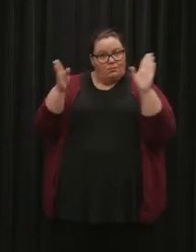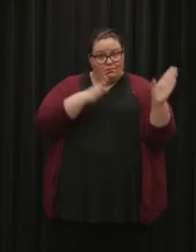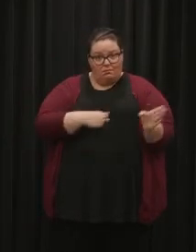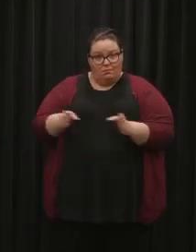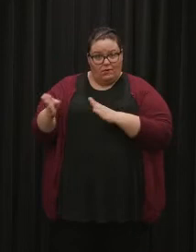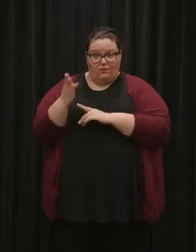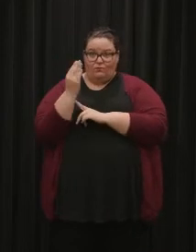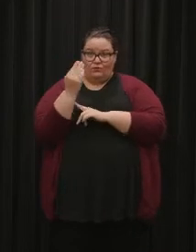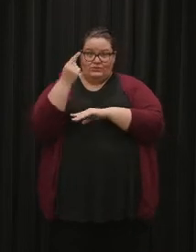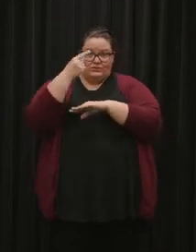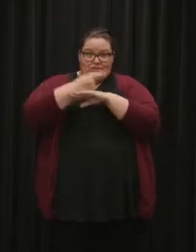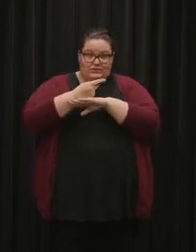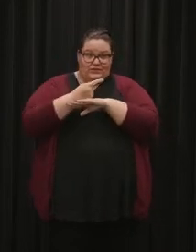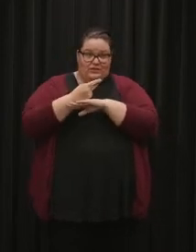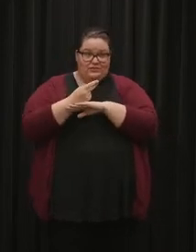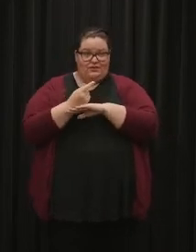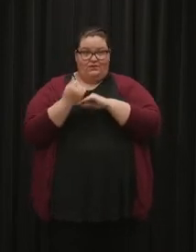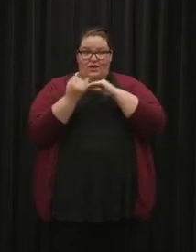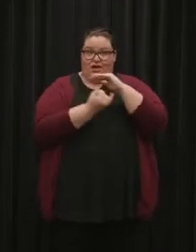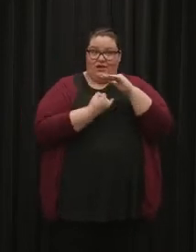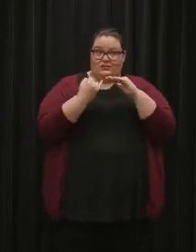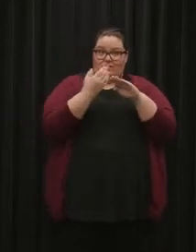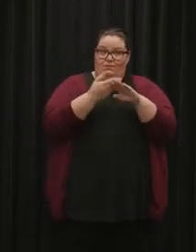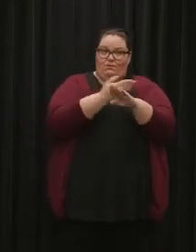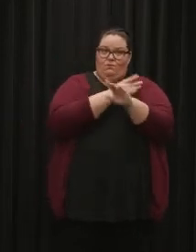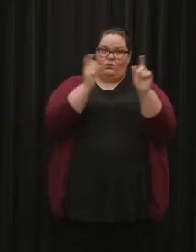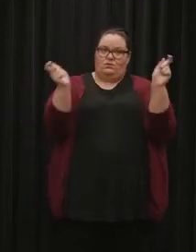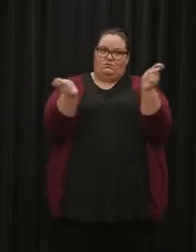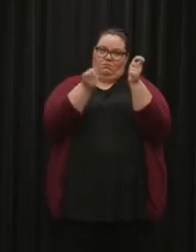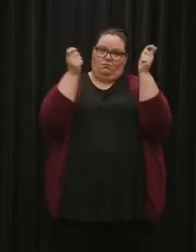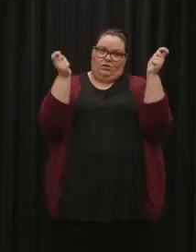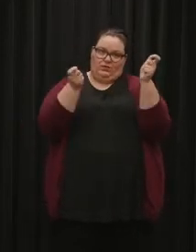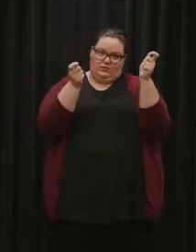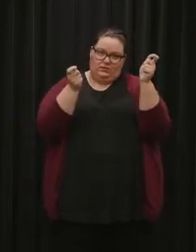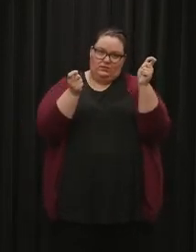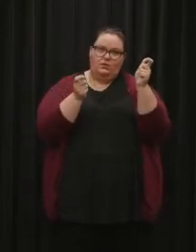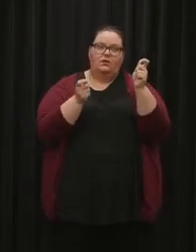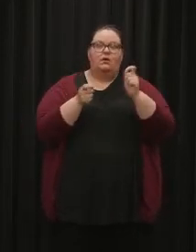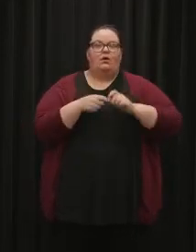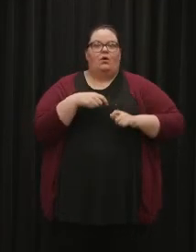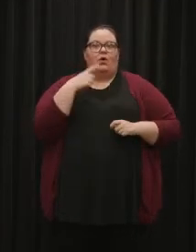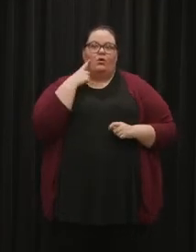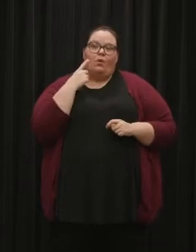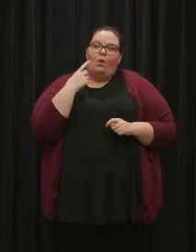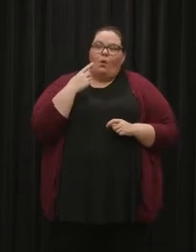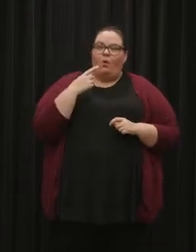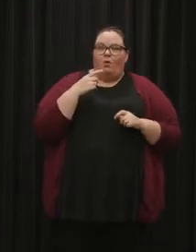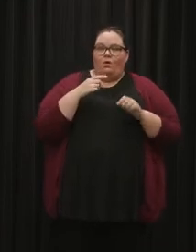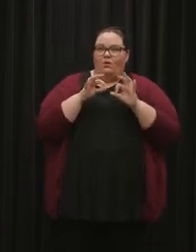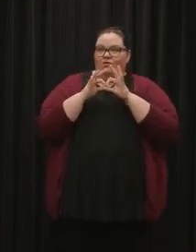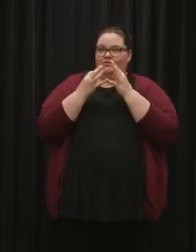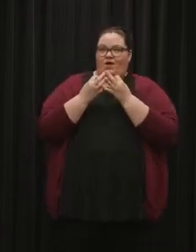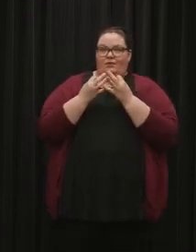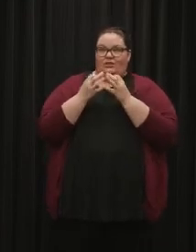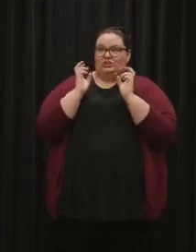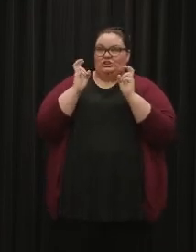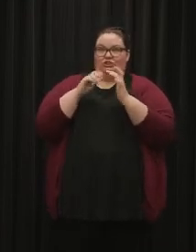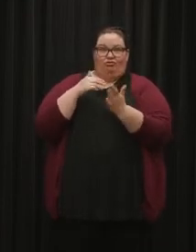those 14 days of self-isolation before celebrating with others if a loved one has not yet